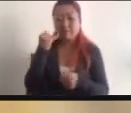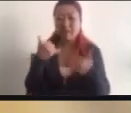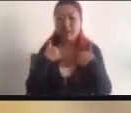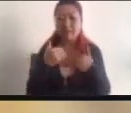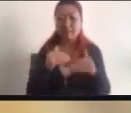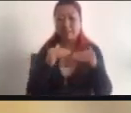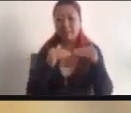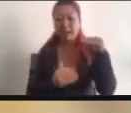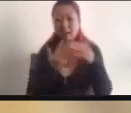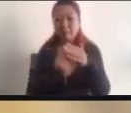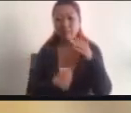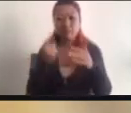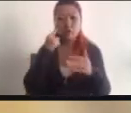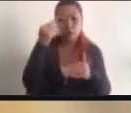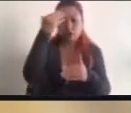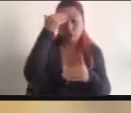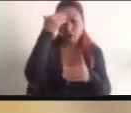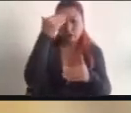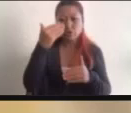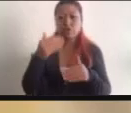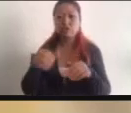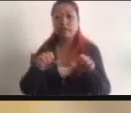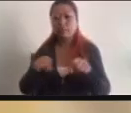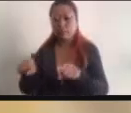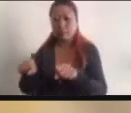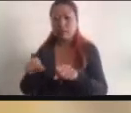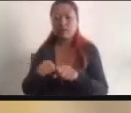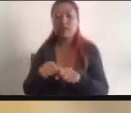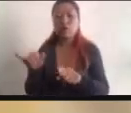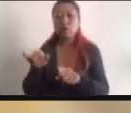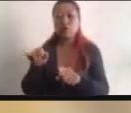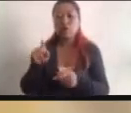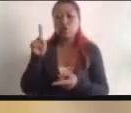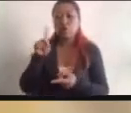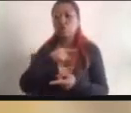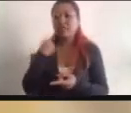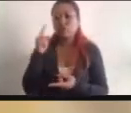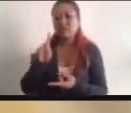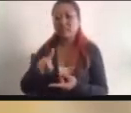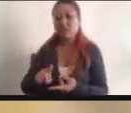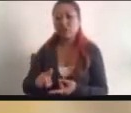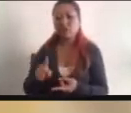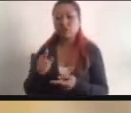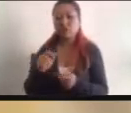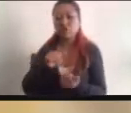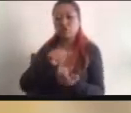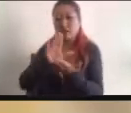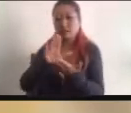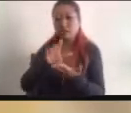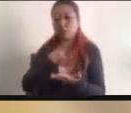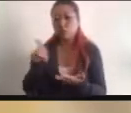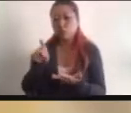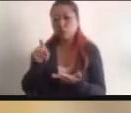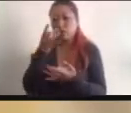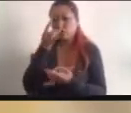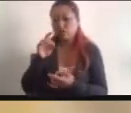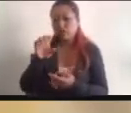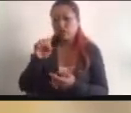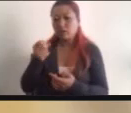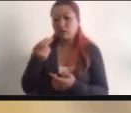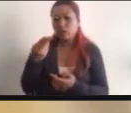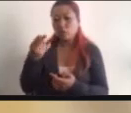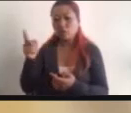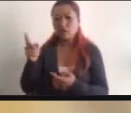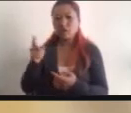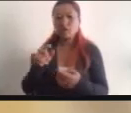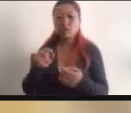capability, and other targets that support risk reduction that may be addressed by interested stakeholders, such as HRP, the Human Research